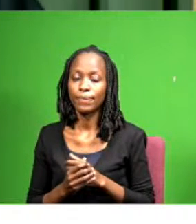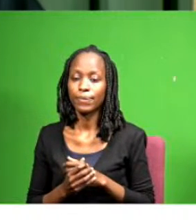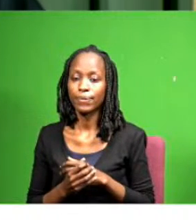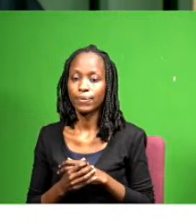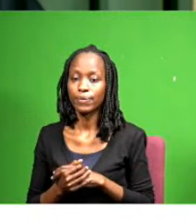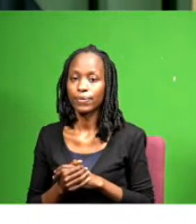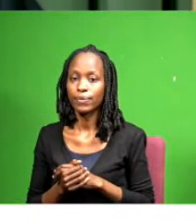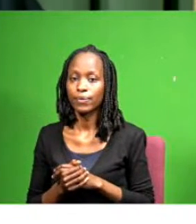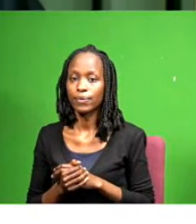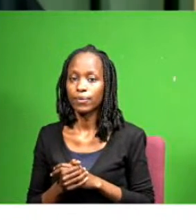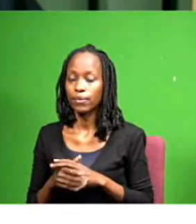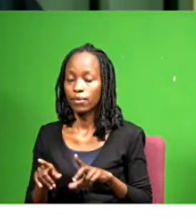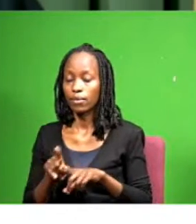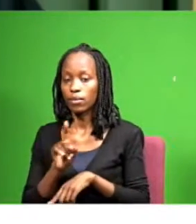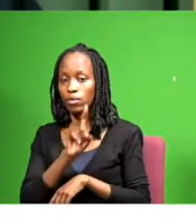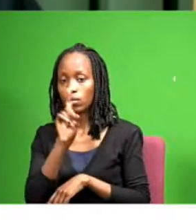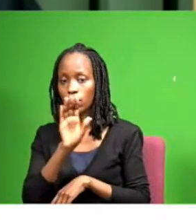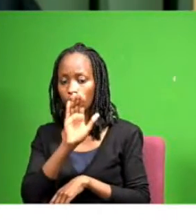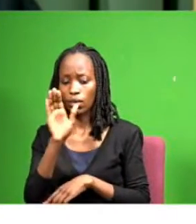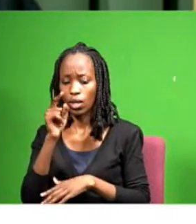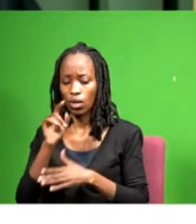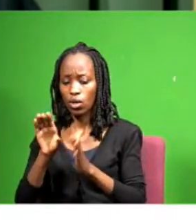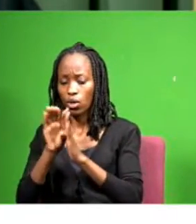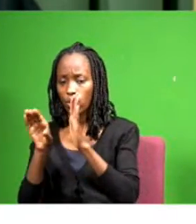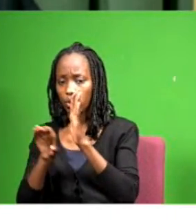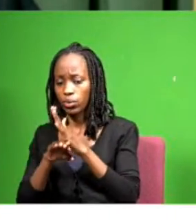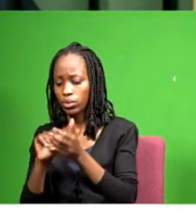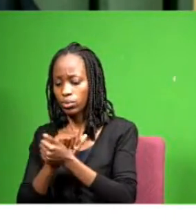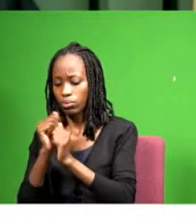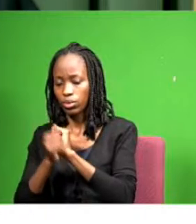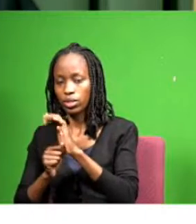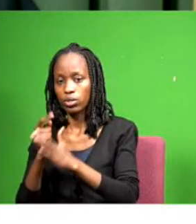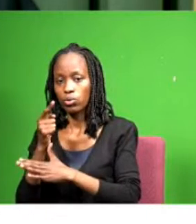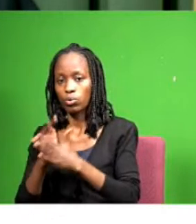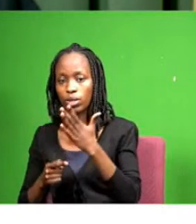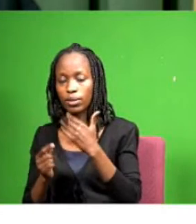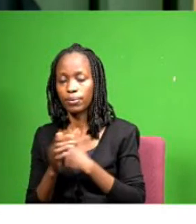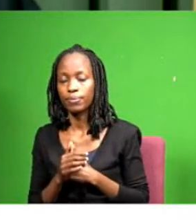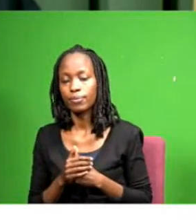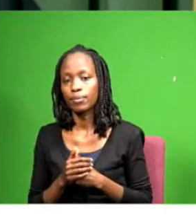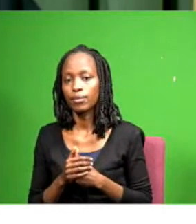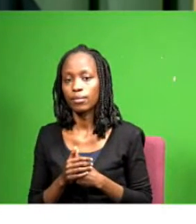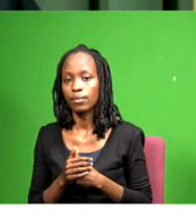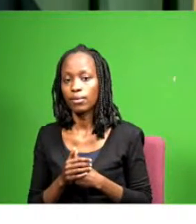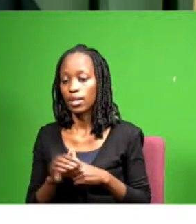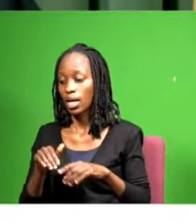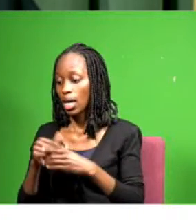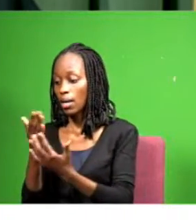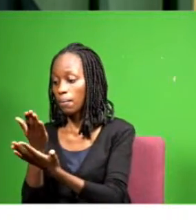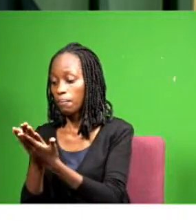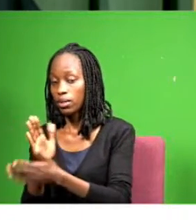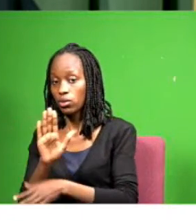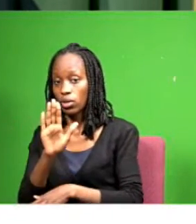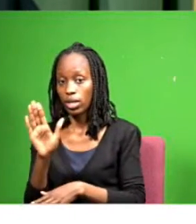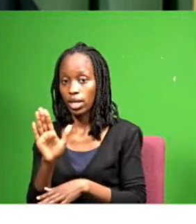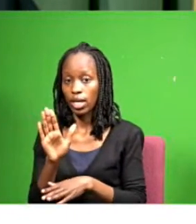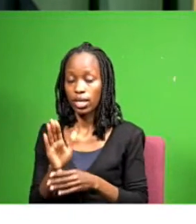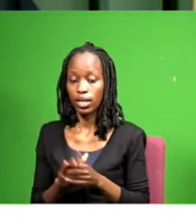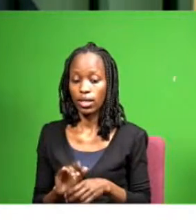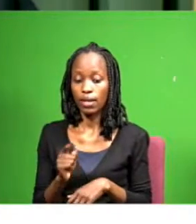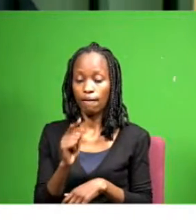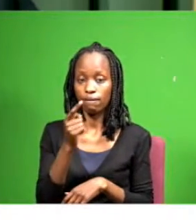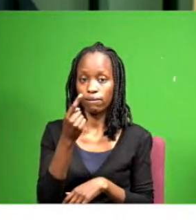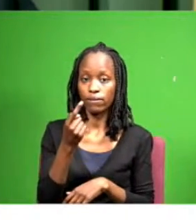Then I pose a question. What is a constitutional amendment? In their petition, the first to